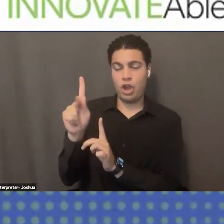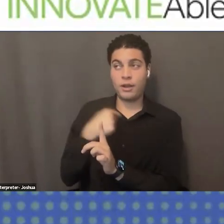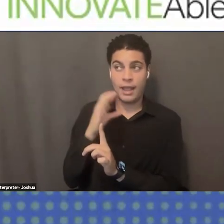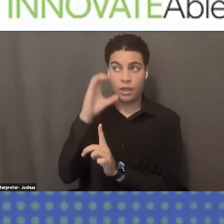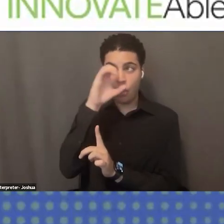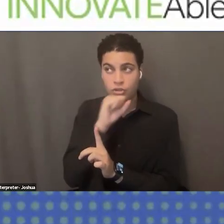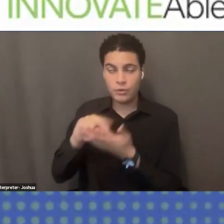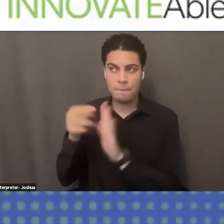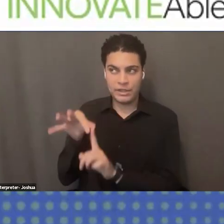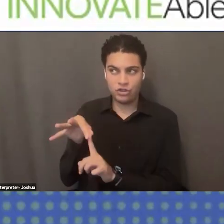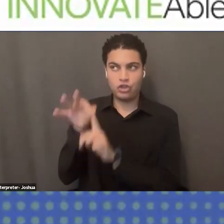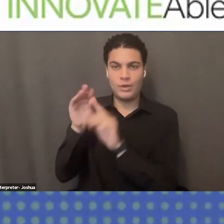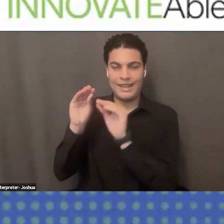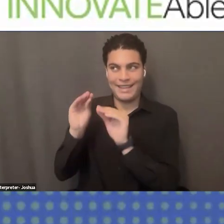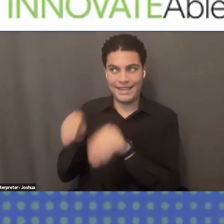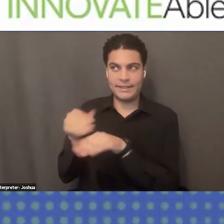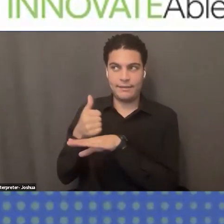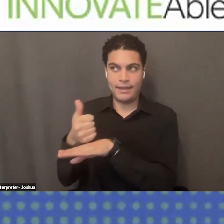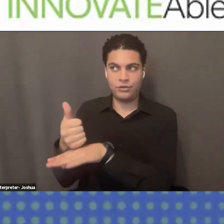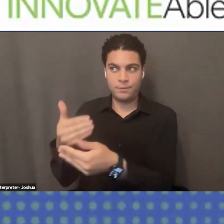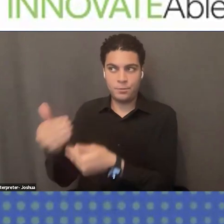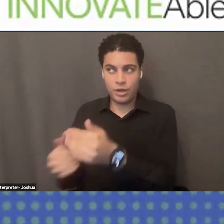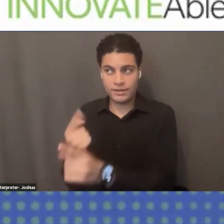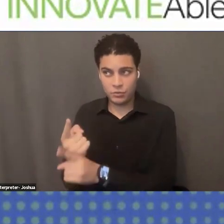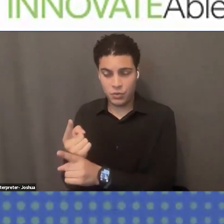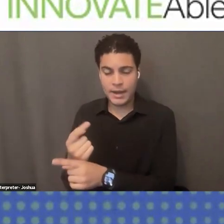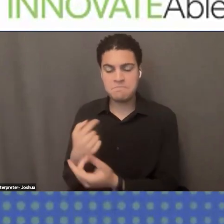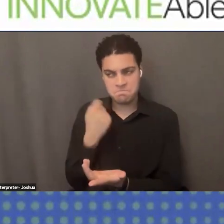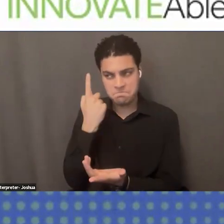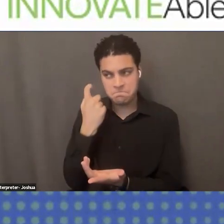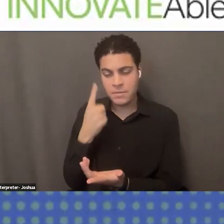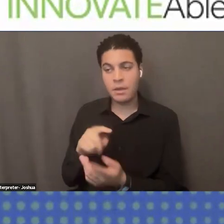I understand that. But as a municipality, can Grand Rapids say,